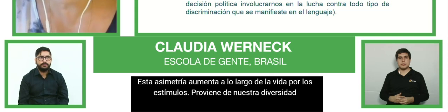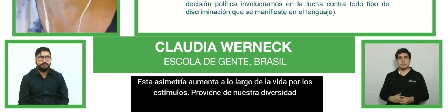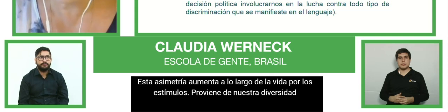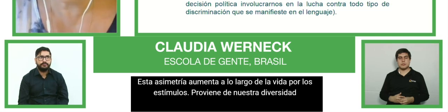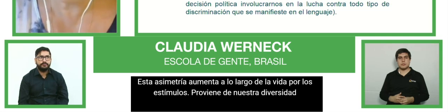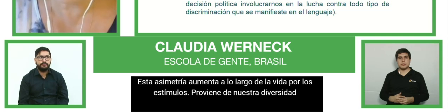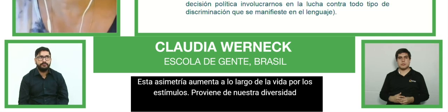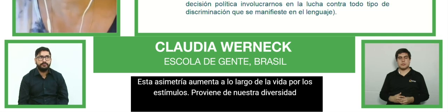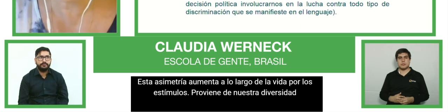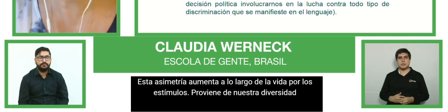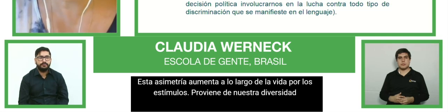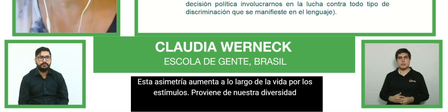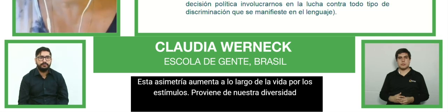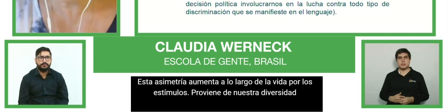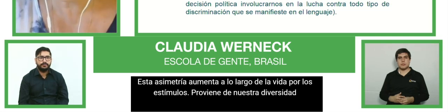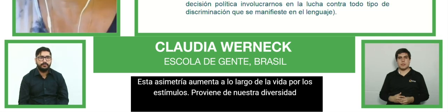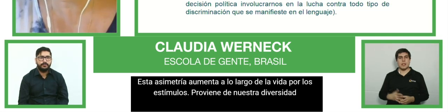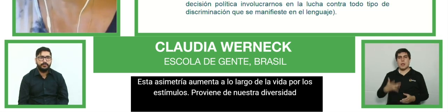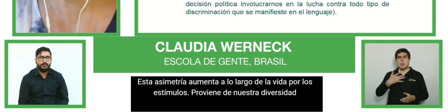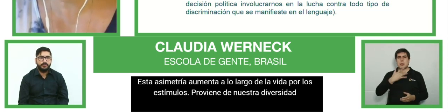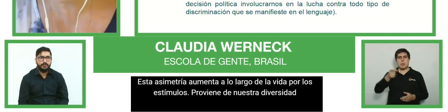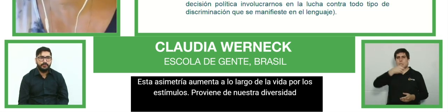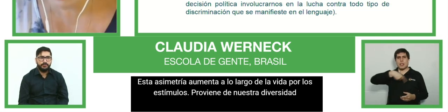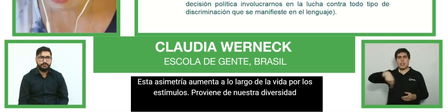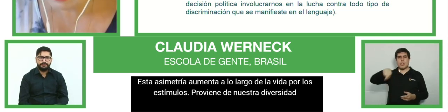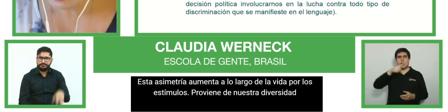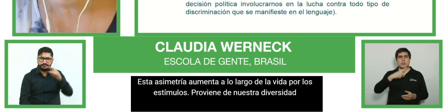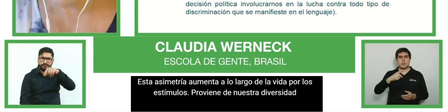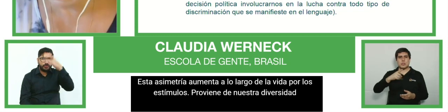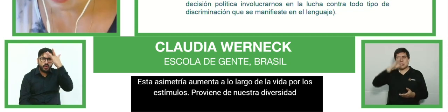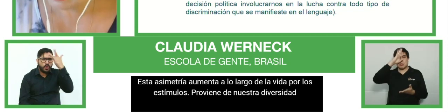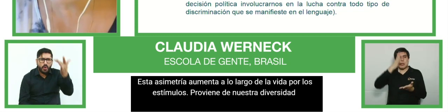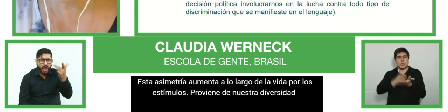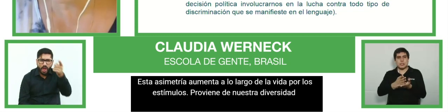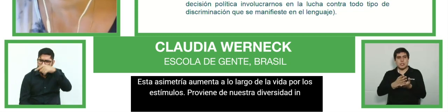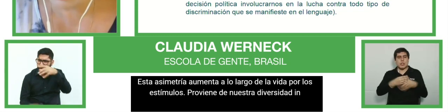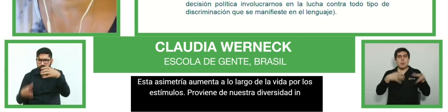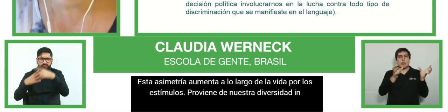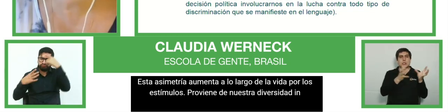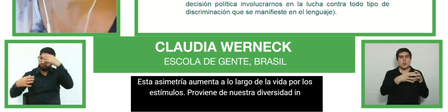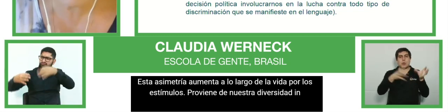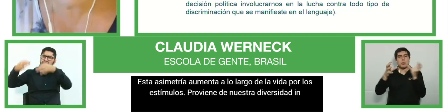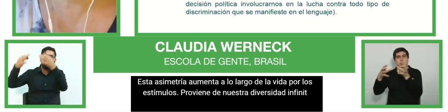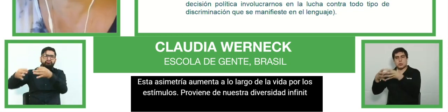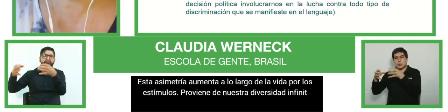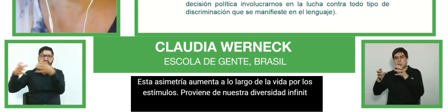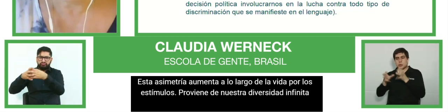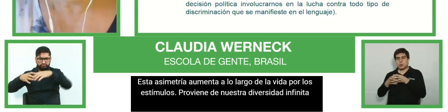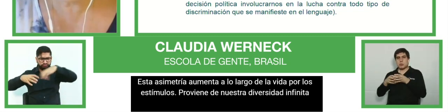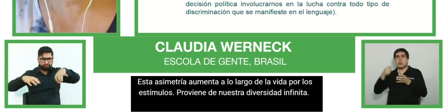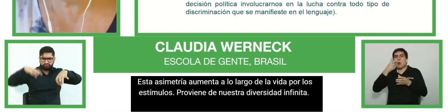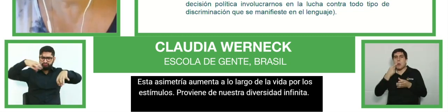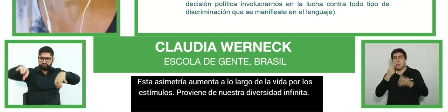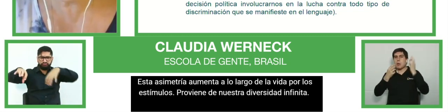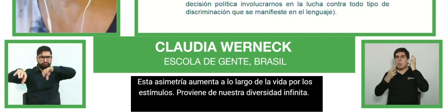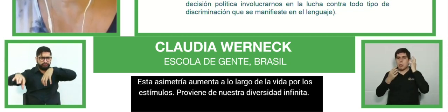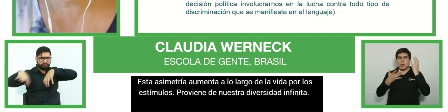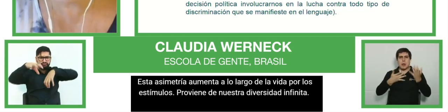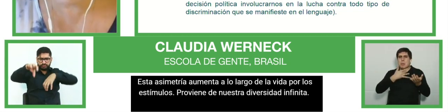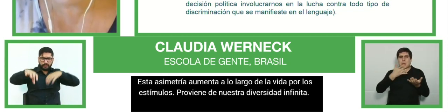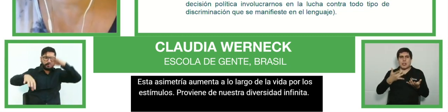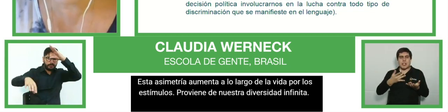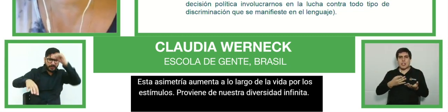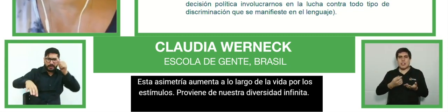categories that imprison the diversity? That impulse maybe is the